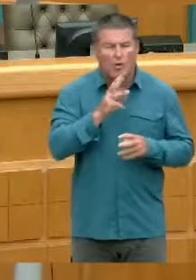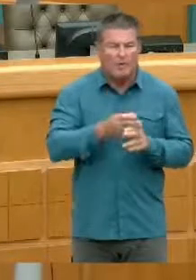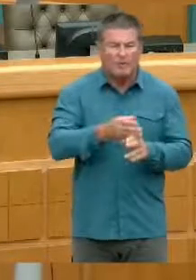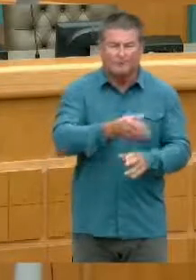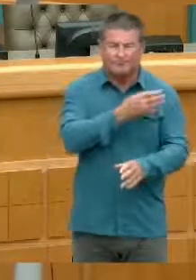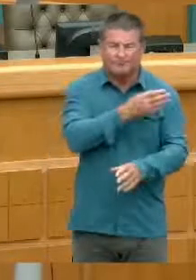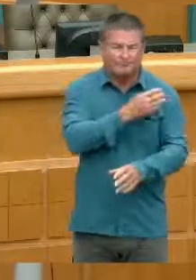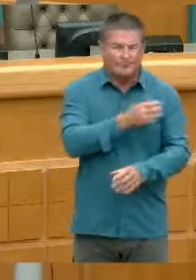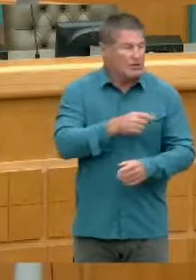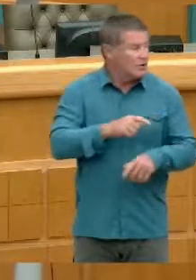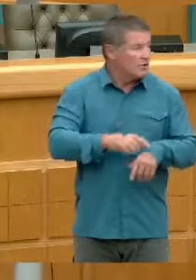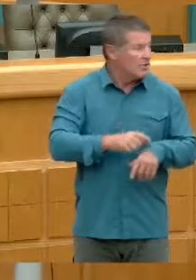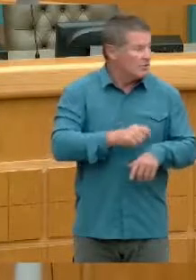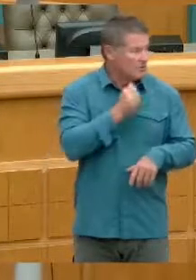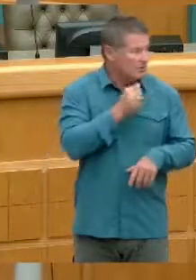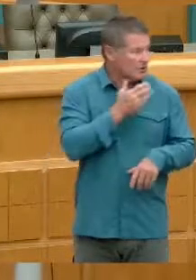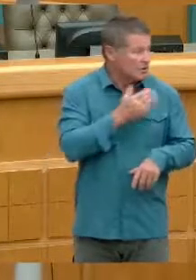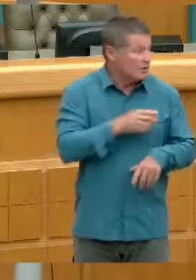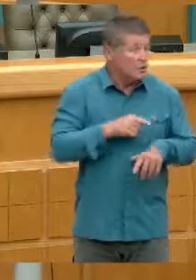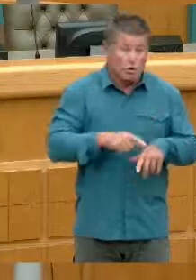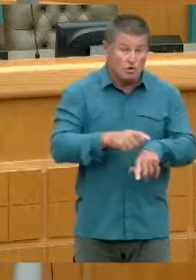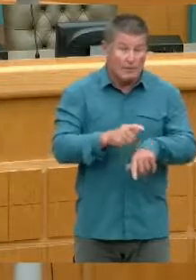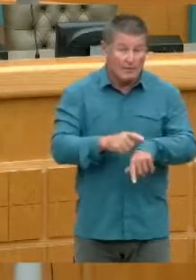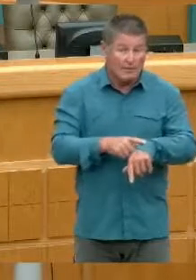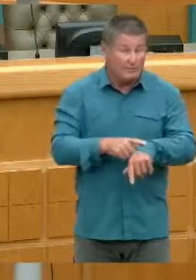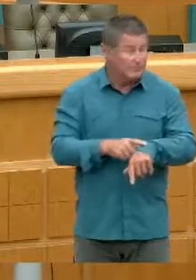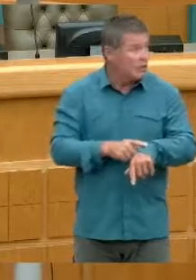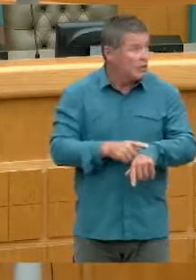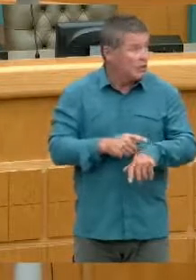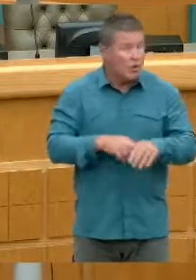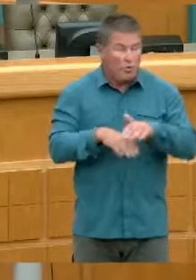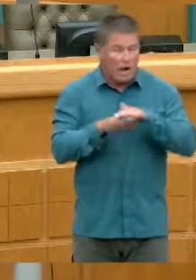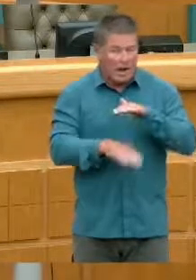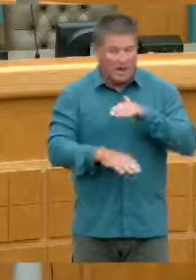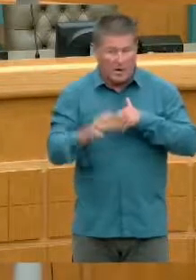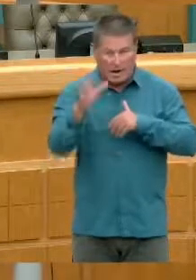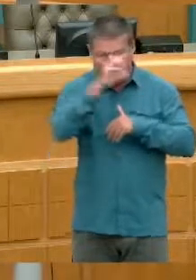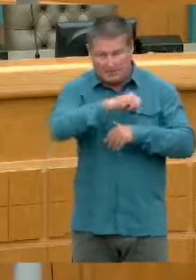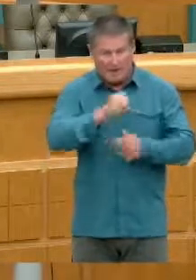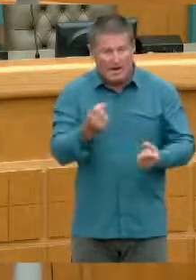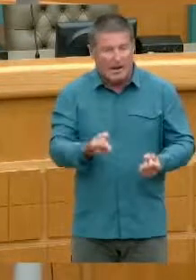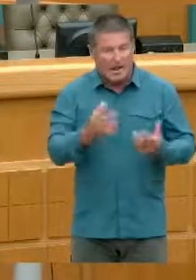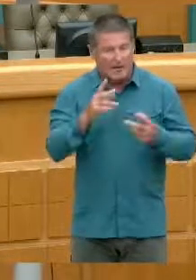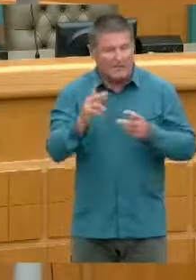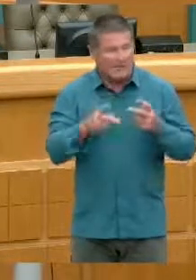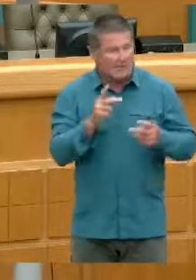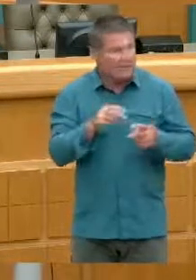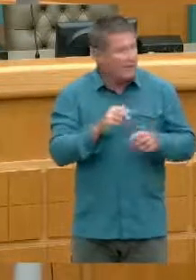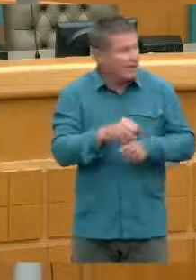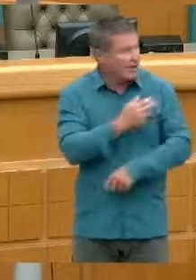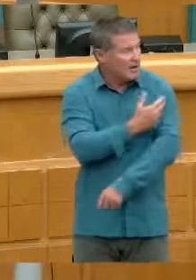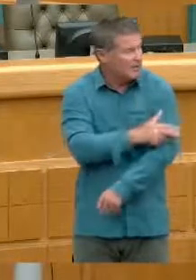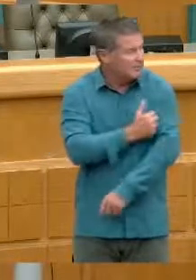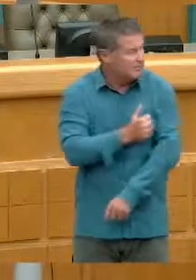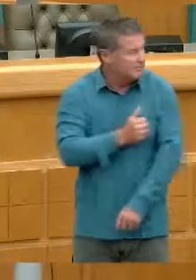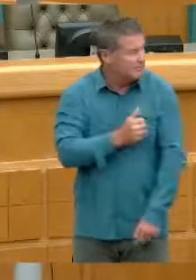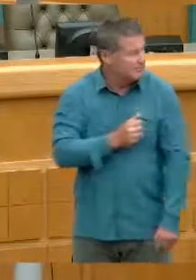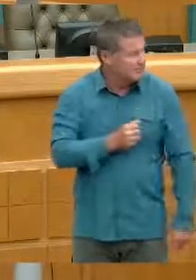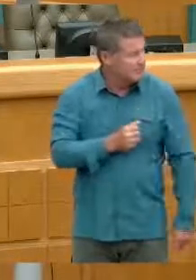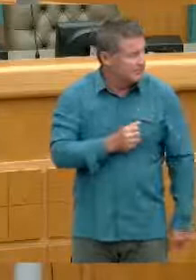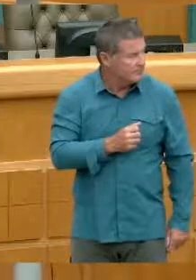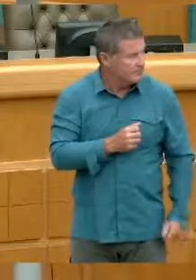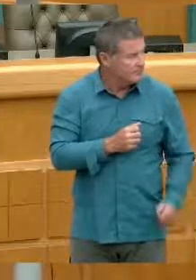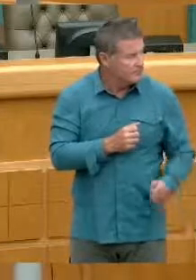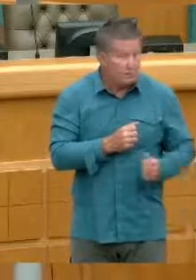isn't quite as good. What was happening is we're underestimating the number of hospitalizations early on and with